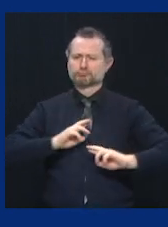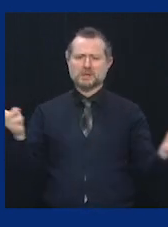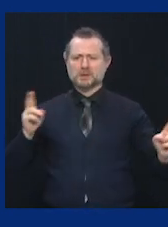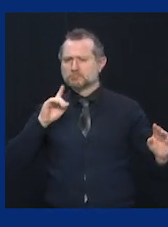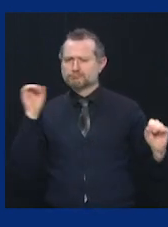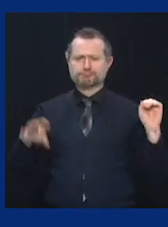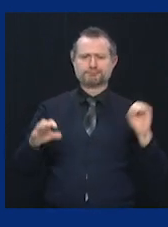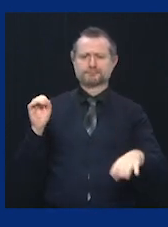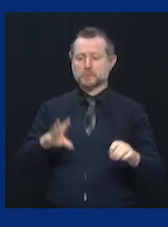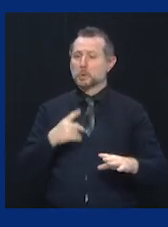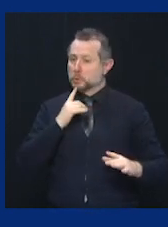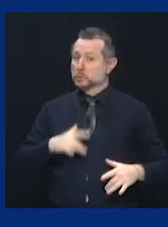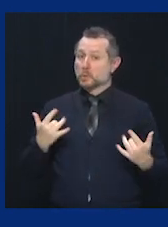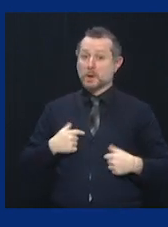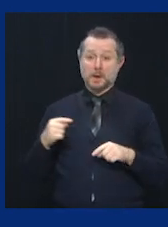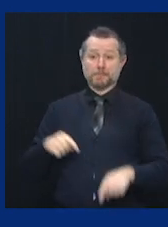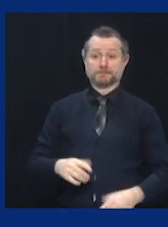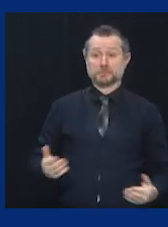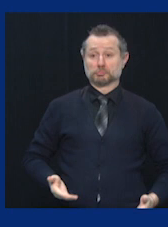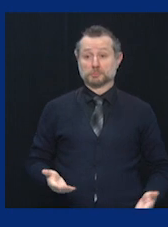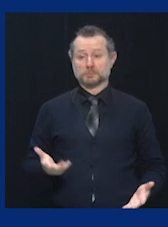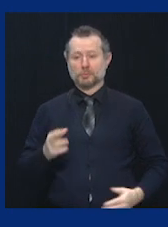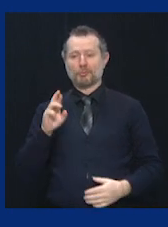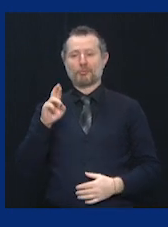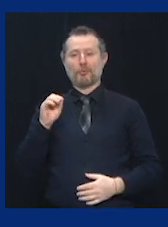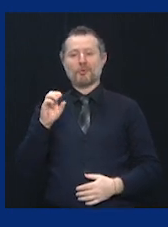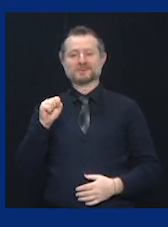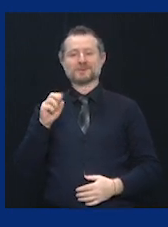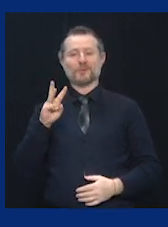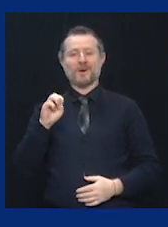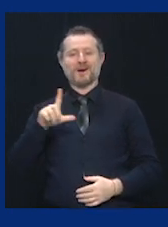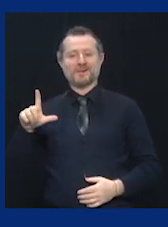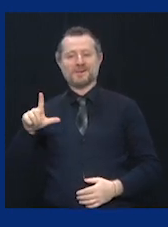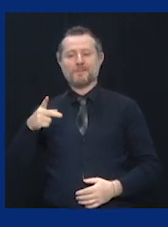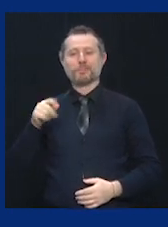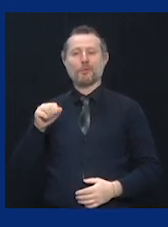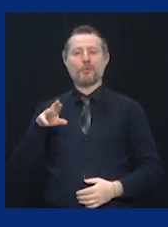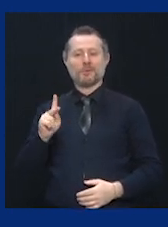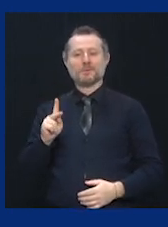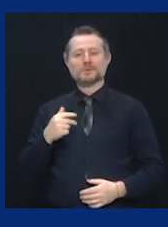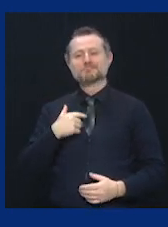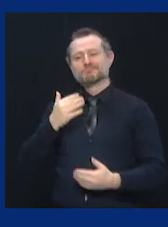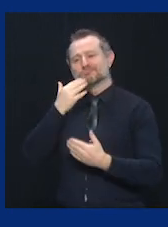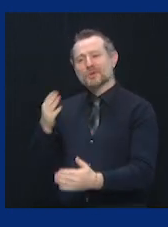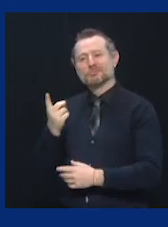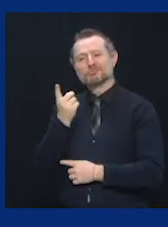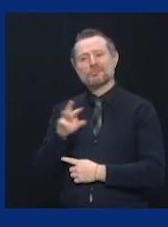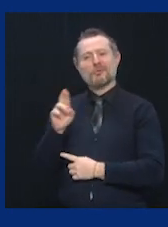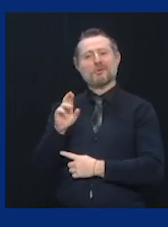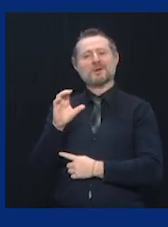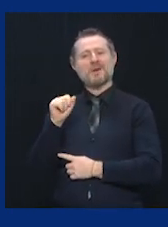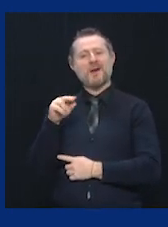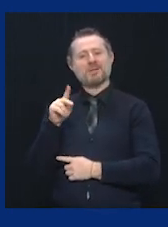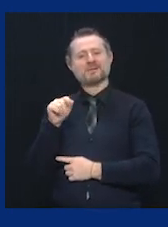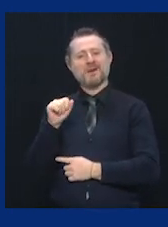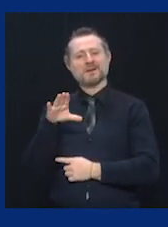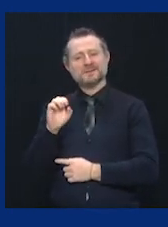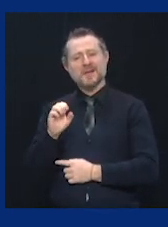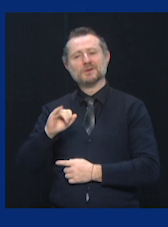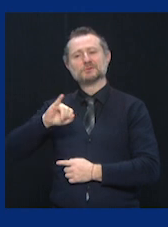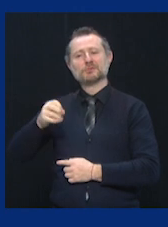today, and I want to thank Dr. Candace Johnson for their hospitality here at Roswell. It's always a pleasure to be